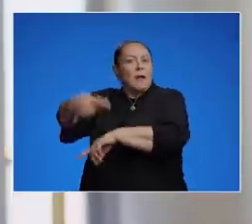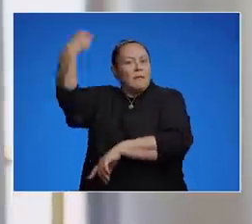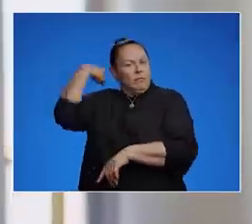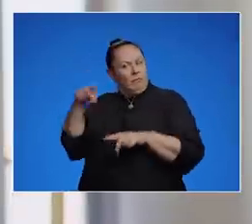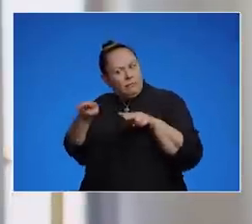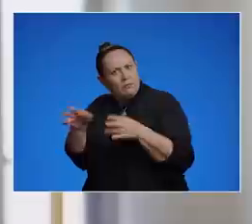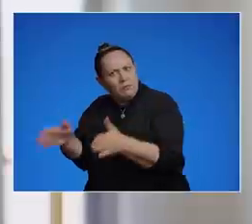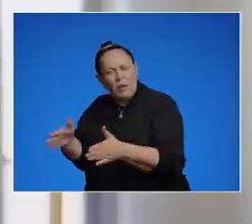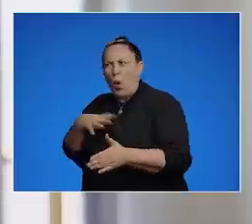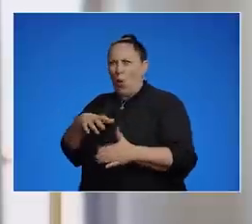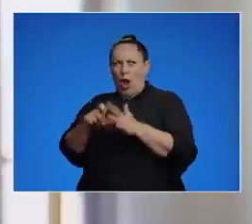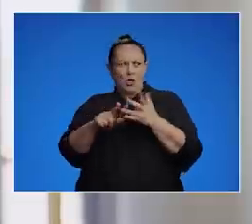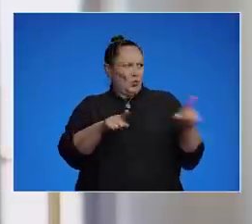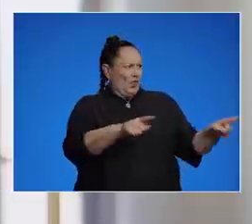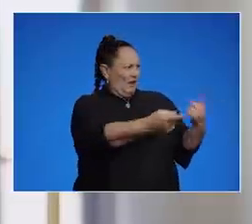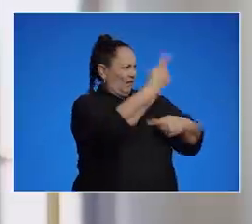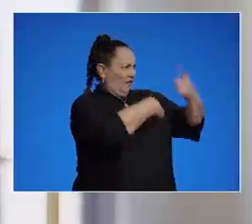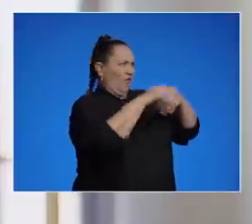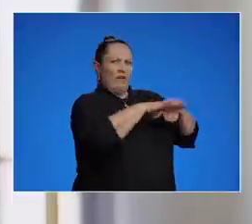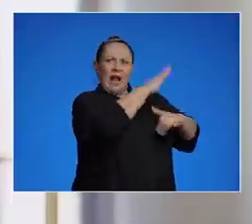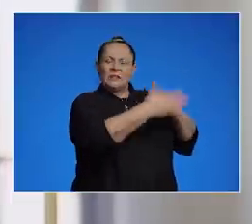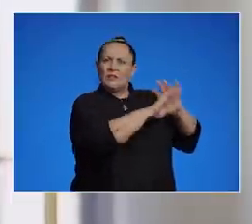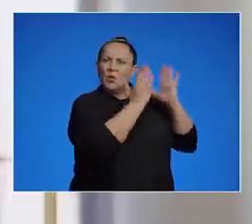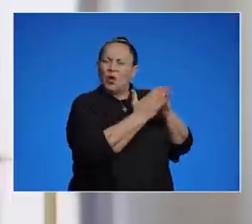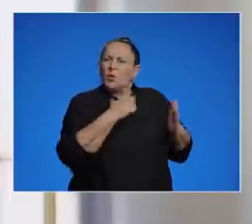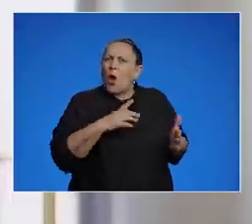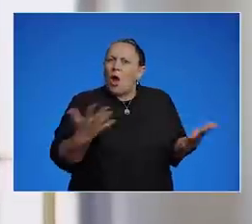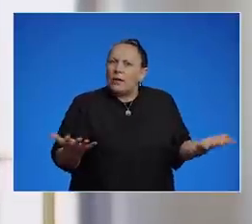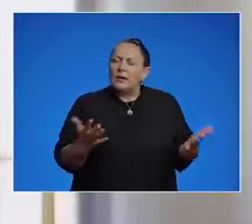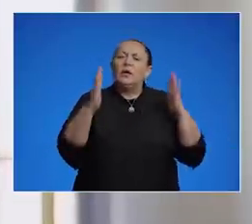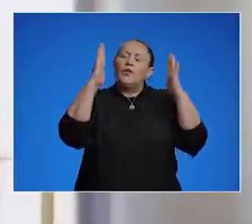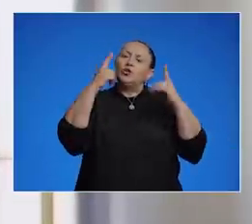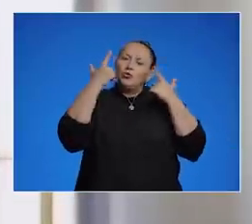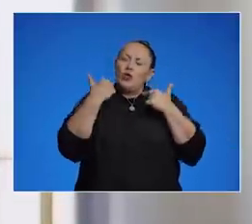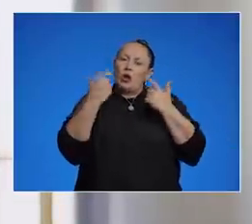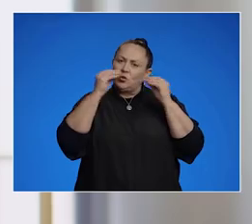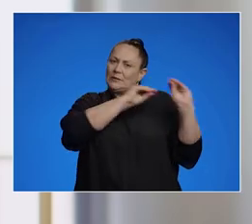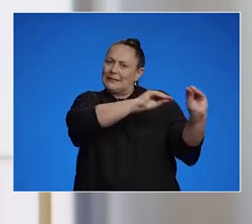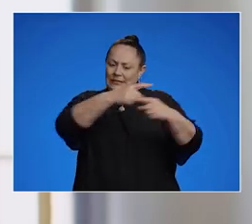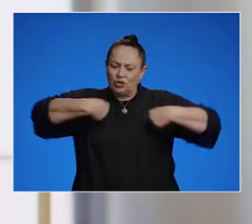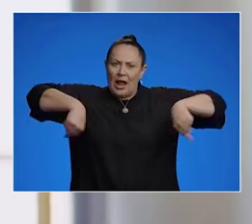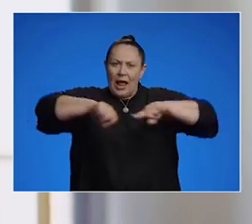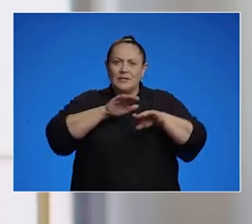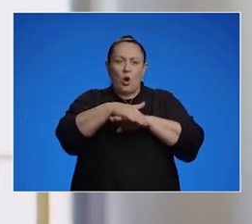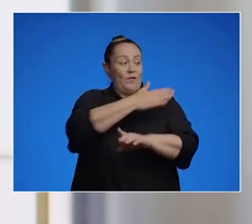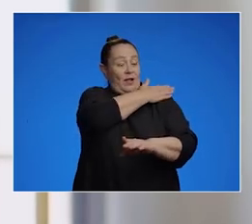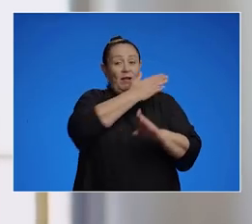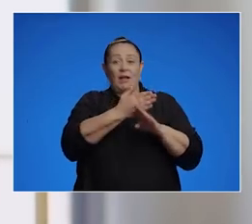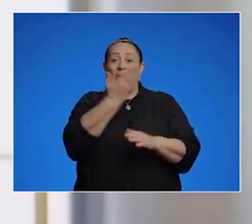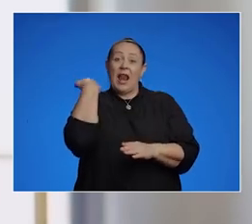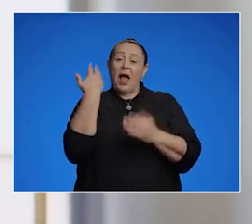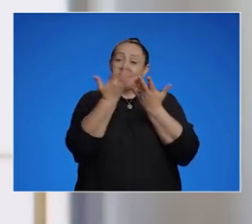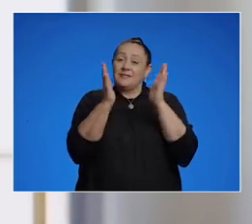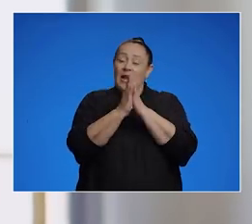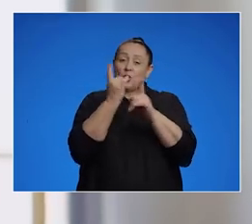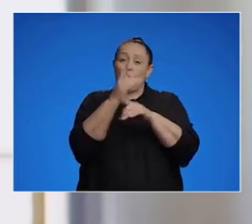wise men? So why does the Church do this? Because she wants to have a continuity between what we celebrated last